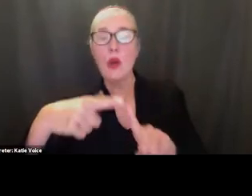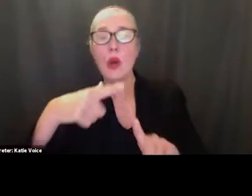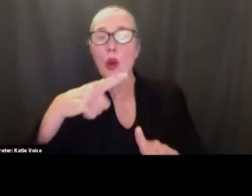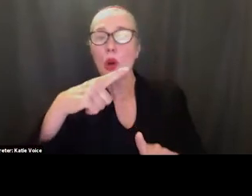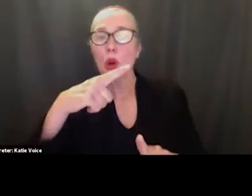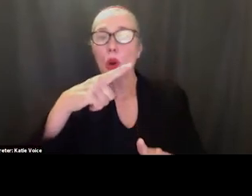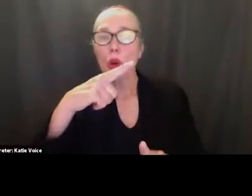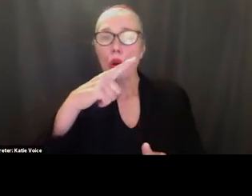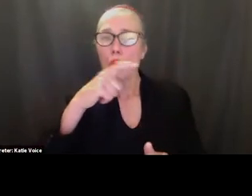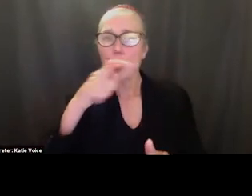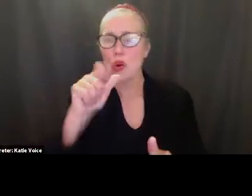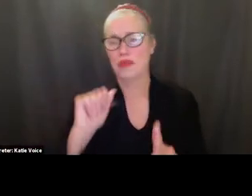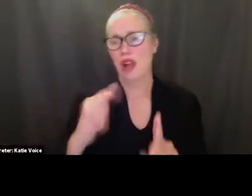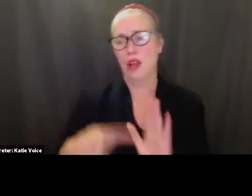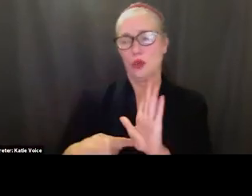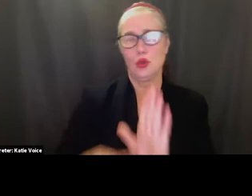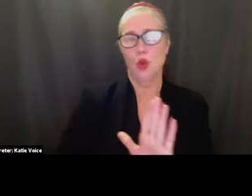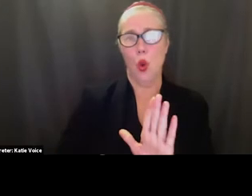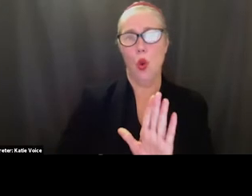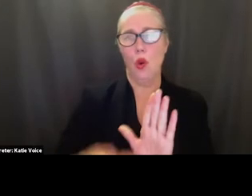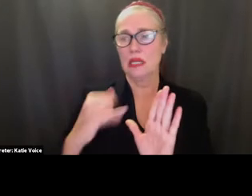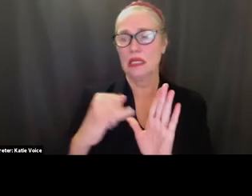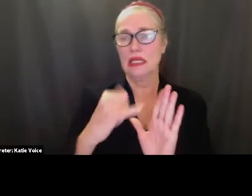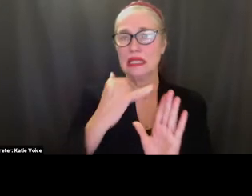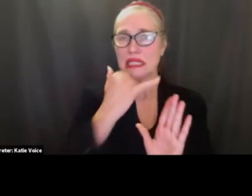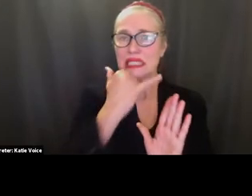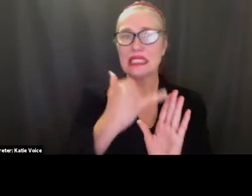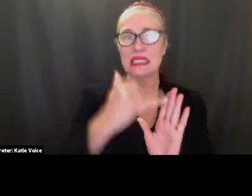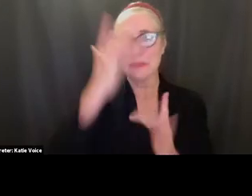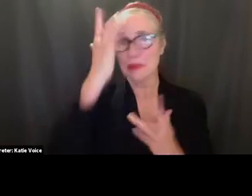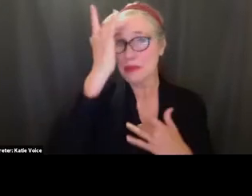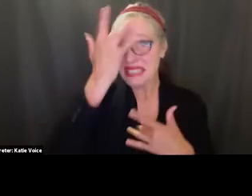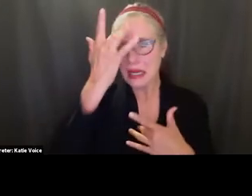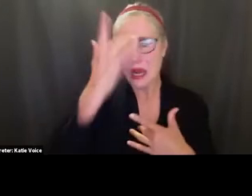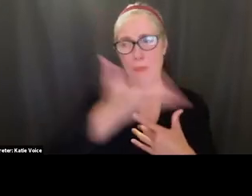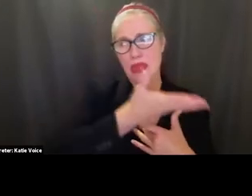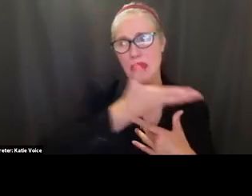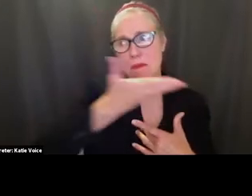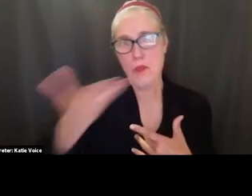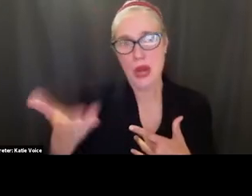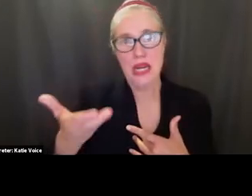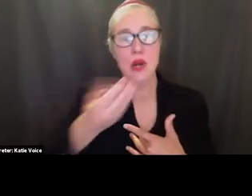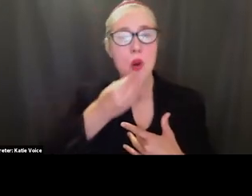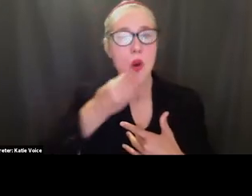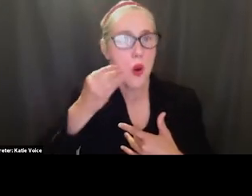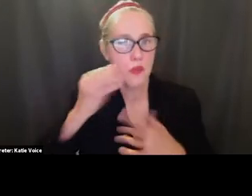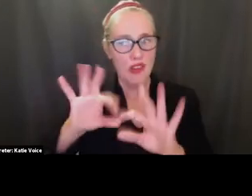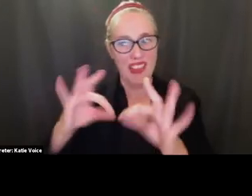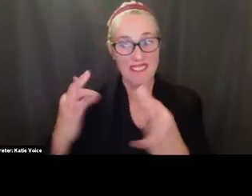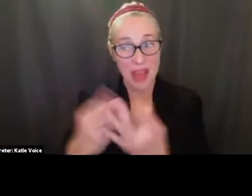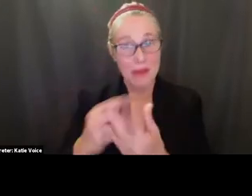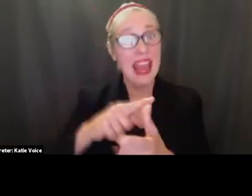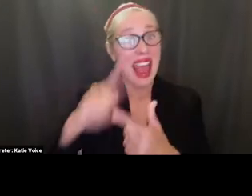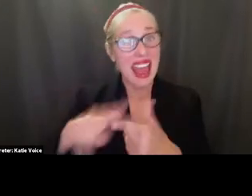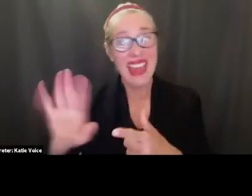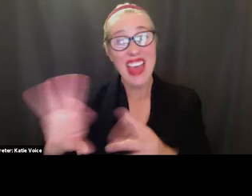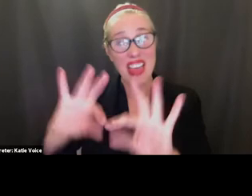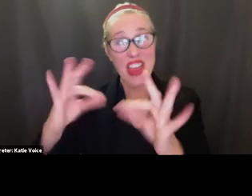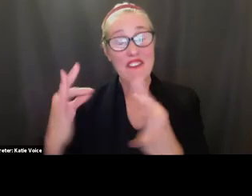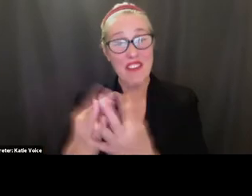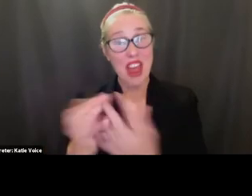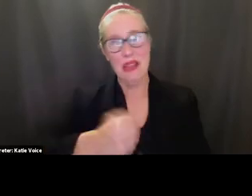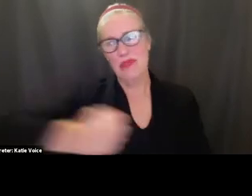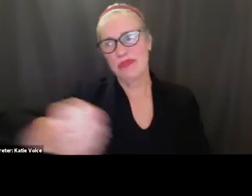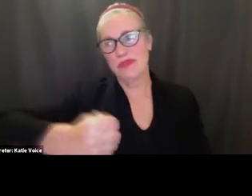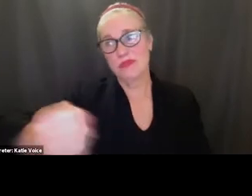definitely sick but they're taking covet home to their families and their family members are ending up in the hospital so i was just curious as